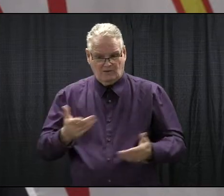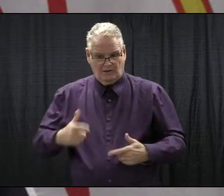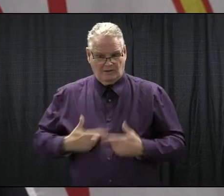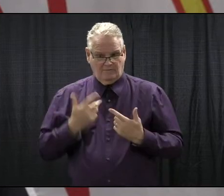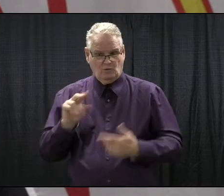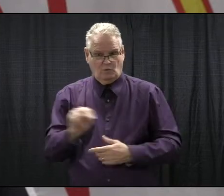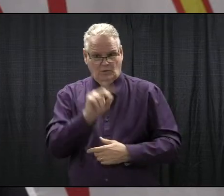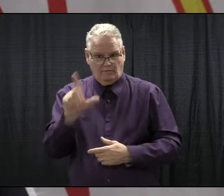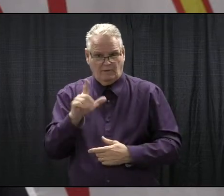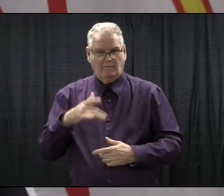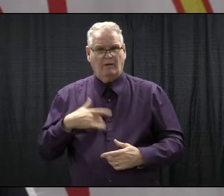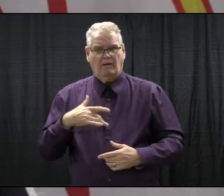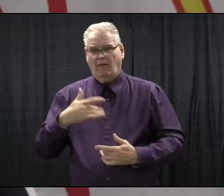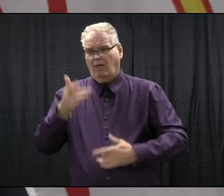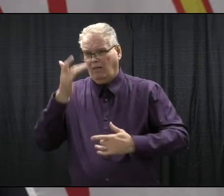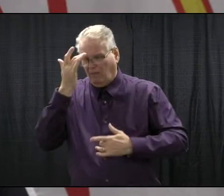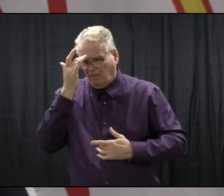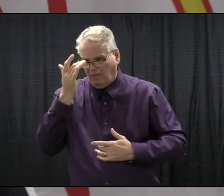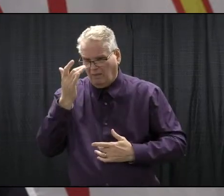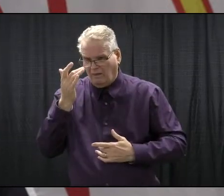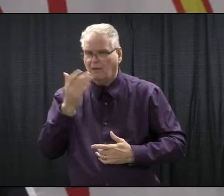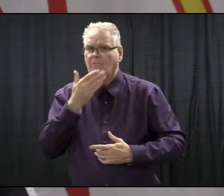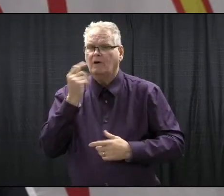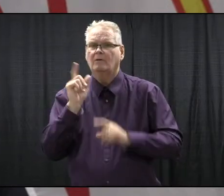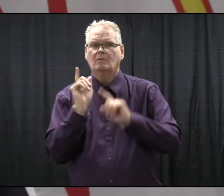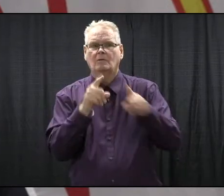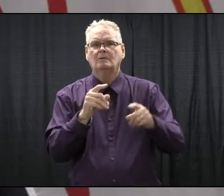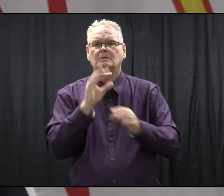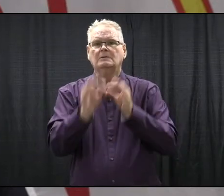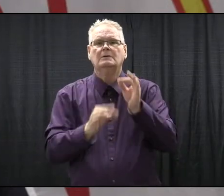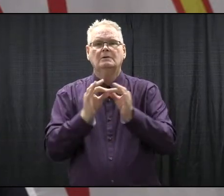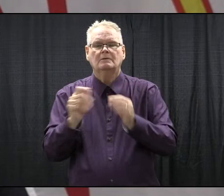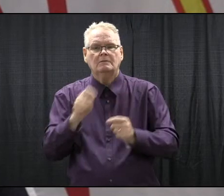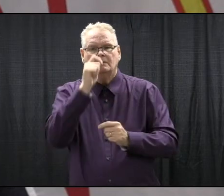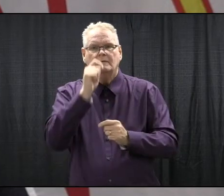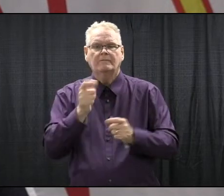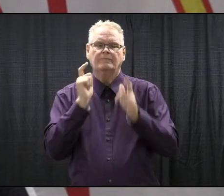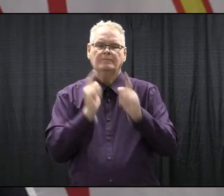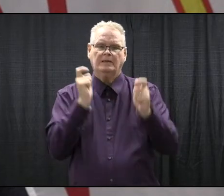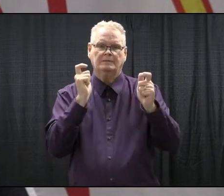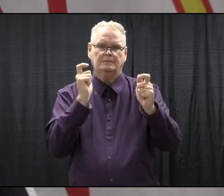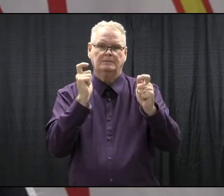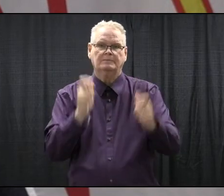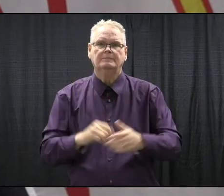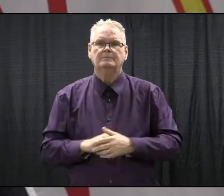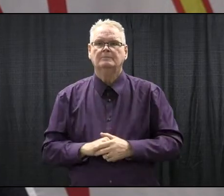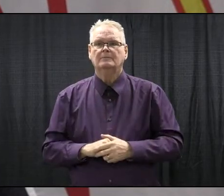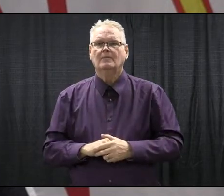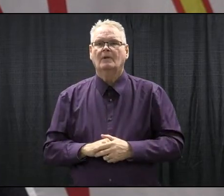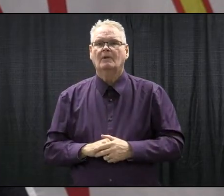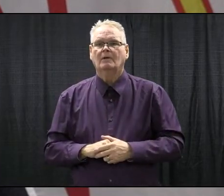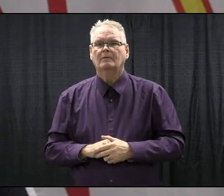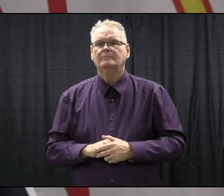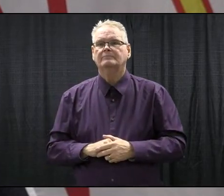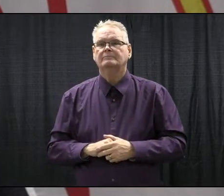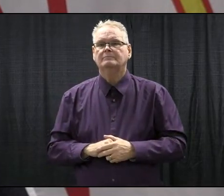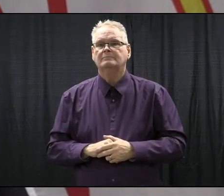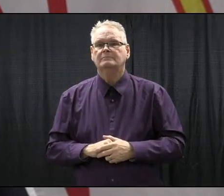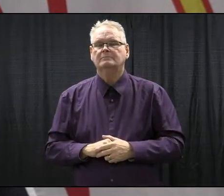visiting. So they're coming to visit somebody, whether it's friends or family in the province. And so, we're not seeing